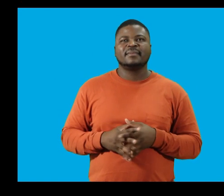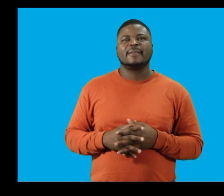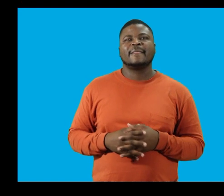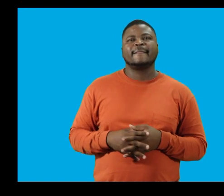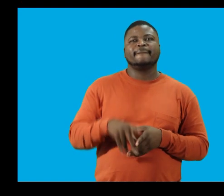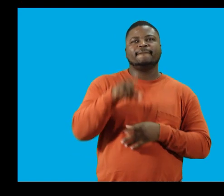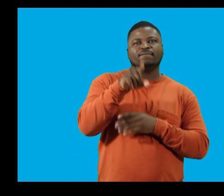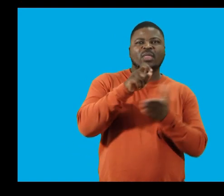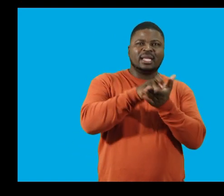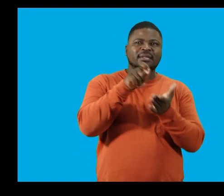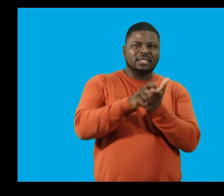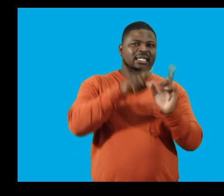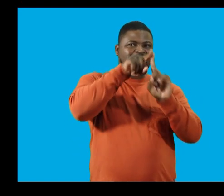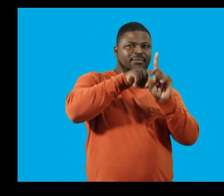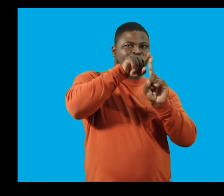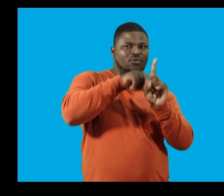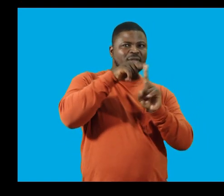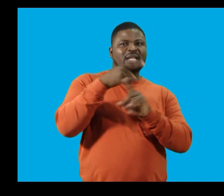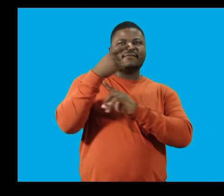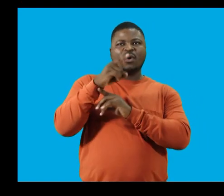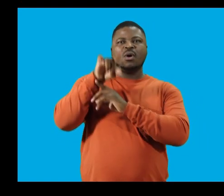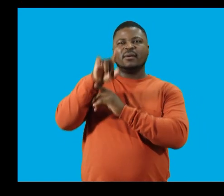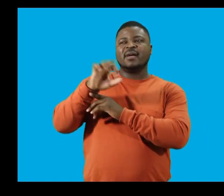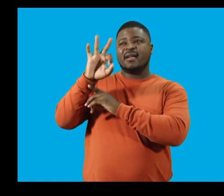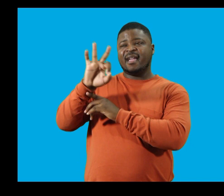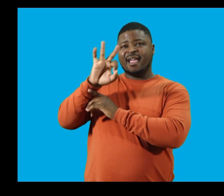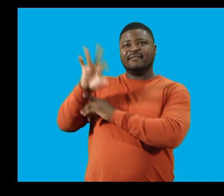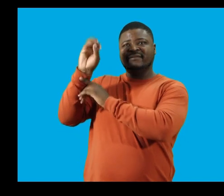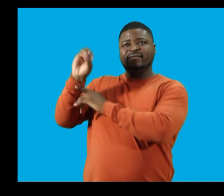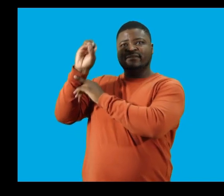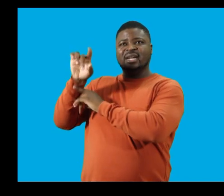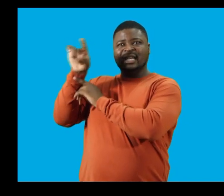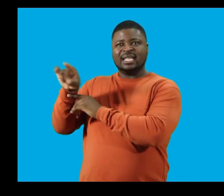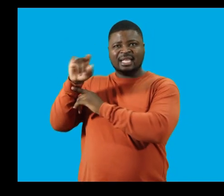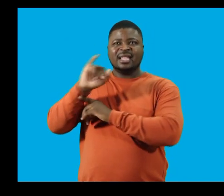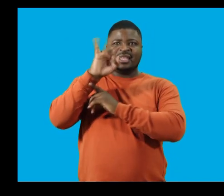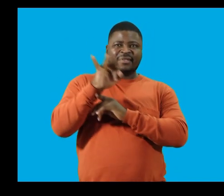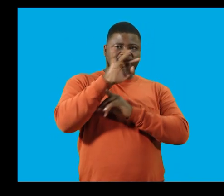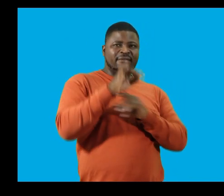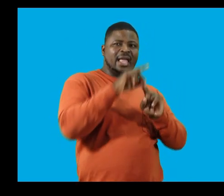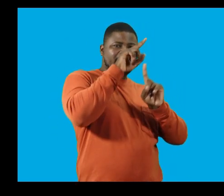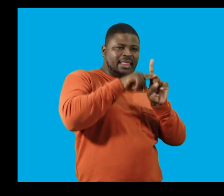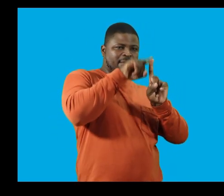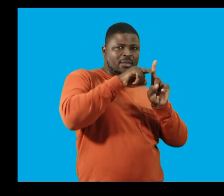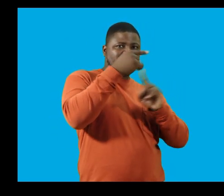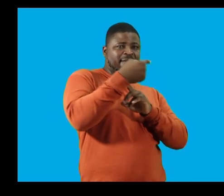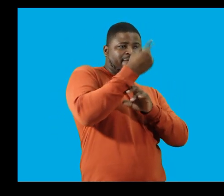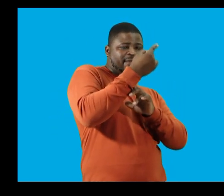this. Write the temperature reading in degrees Fahrenheit if the thermometer